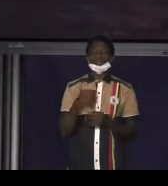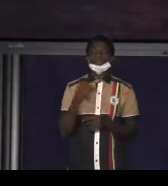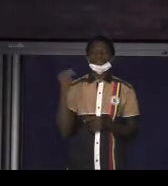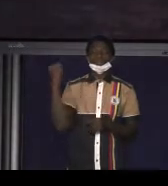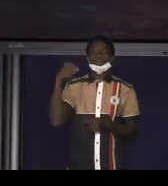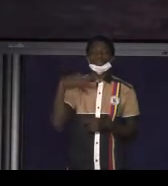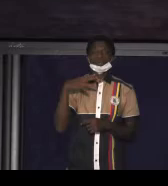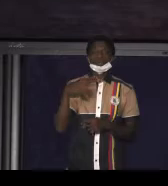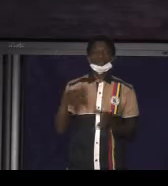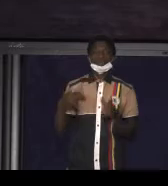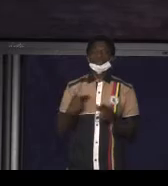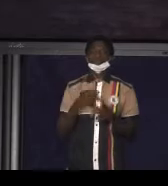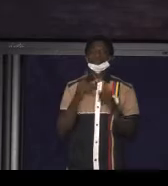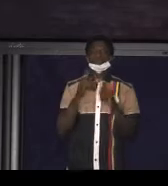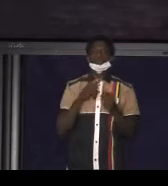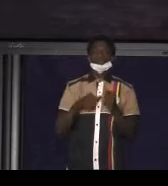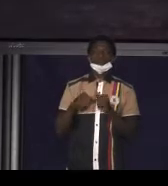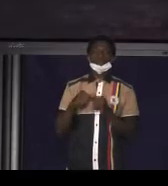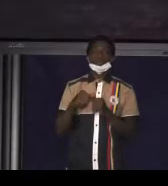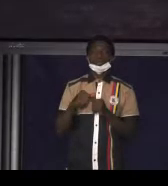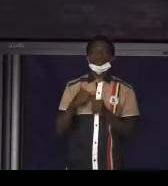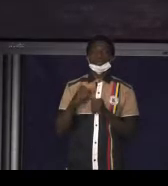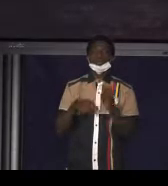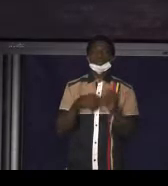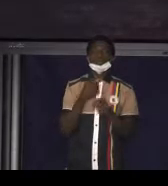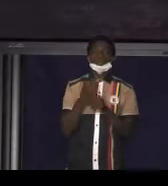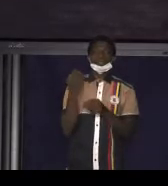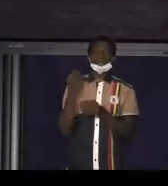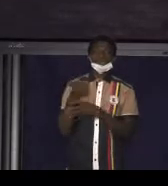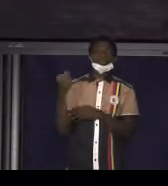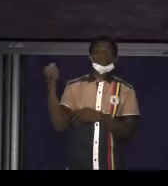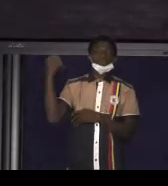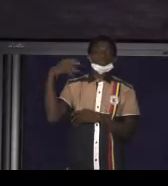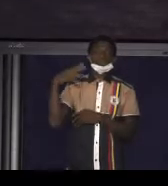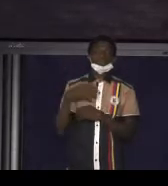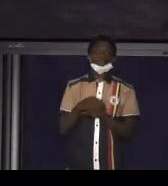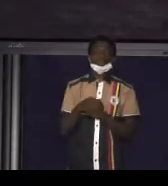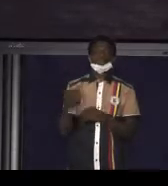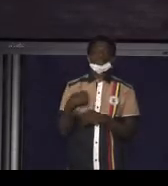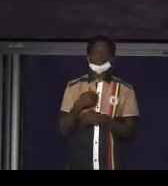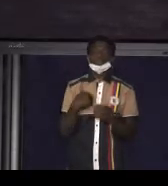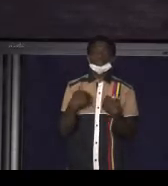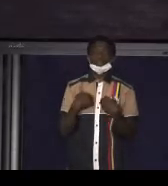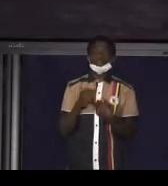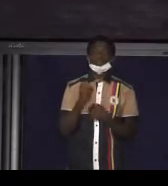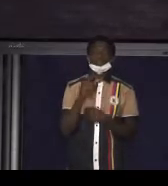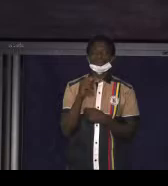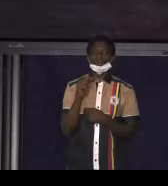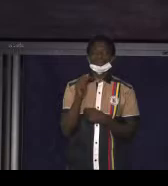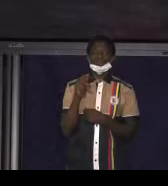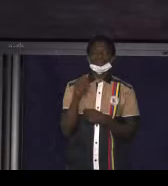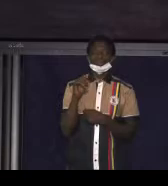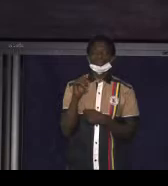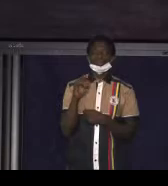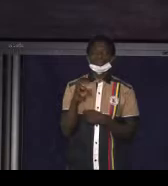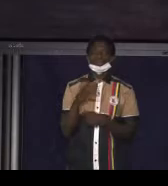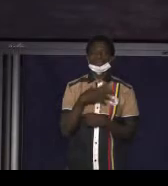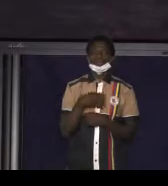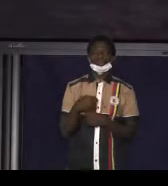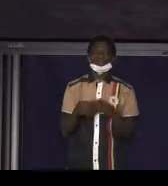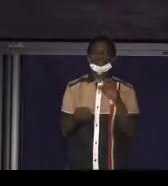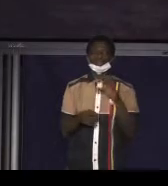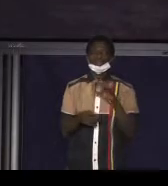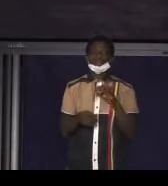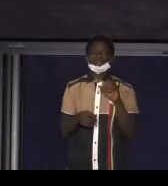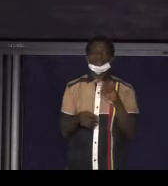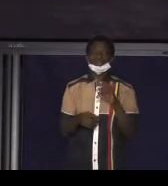talk about types of electricity. There are two types of electricity. We have static electricity